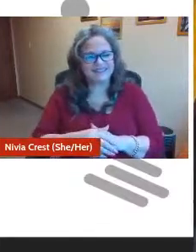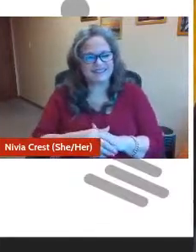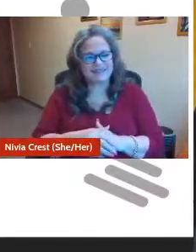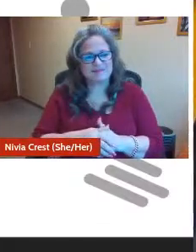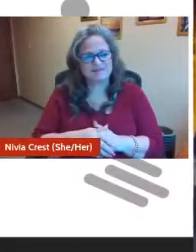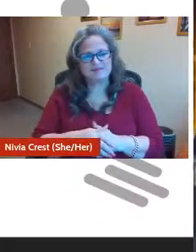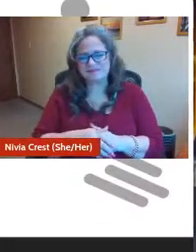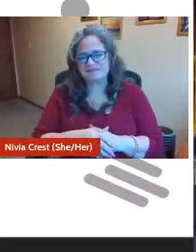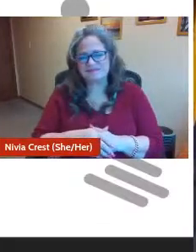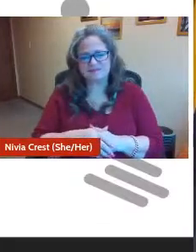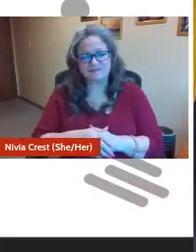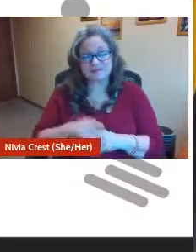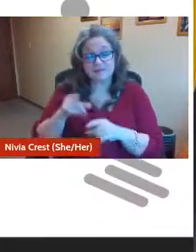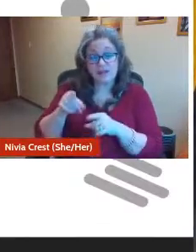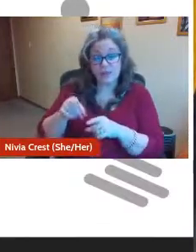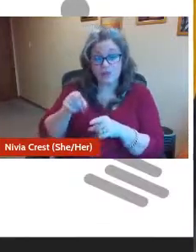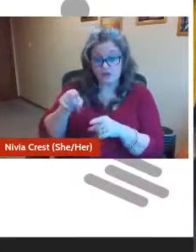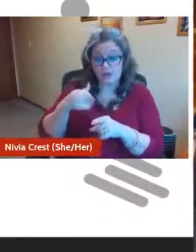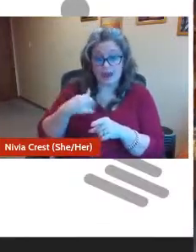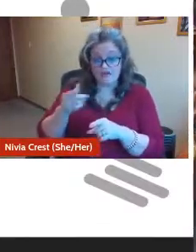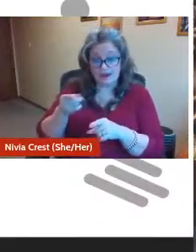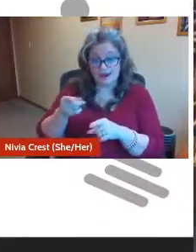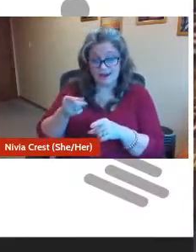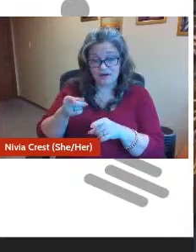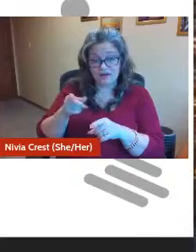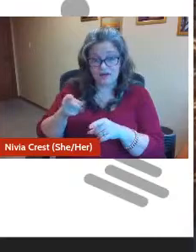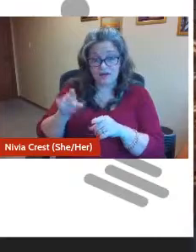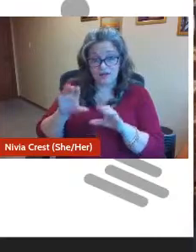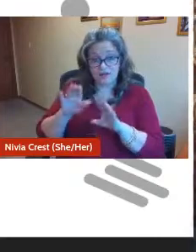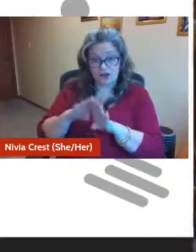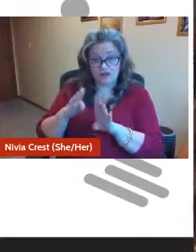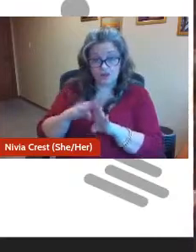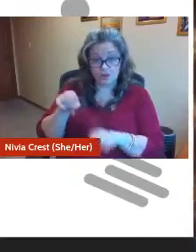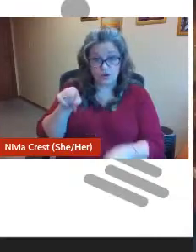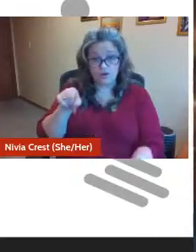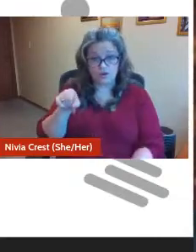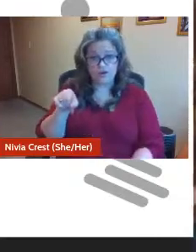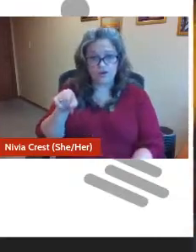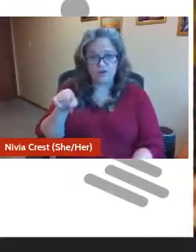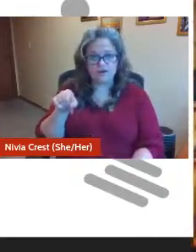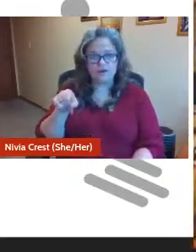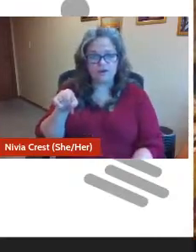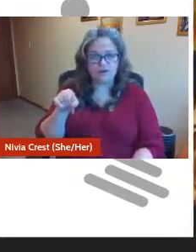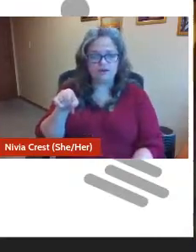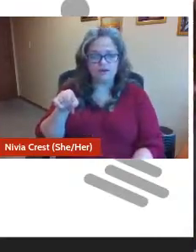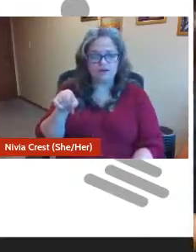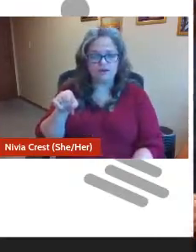All right. And that piece that's behind you on the doorknob, hanging on the doorknob, you pick it up and turn it around, look at it.